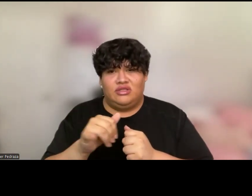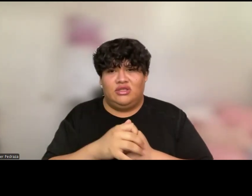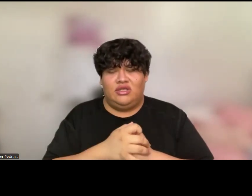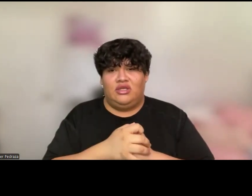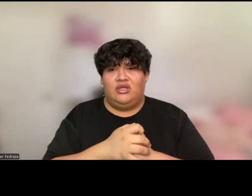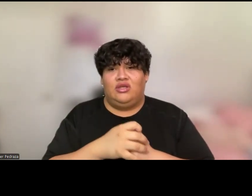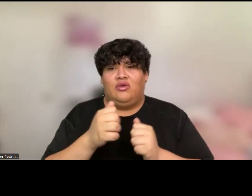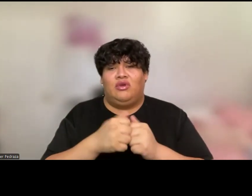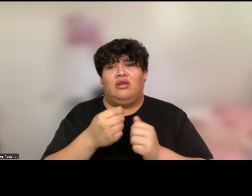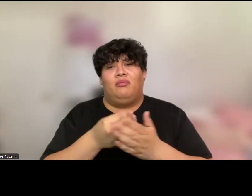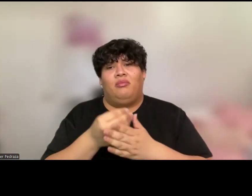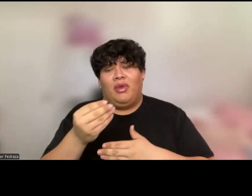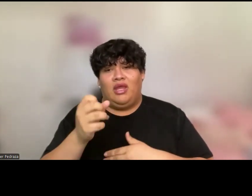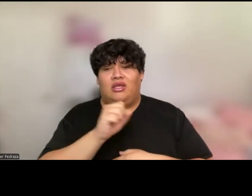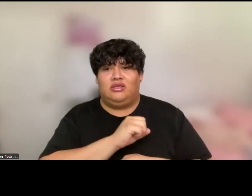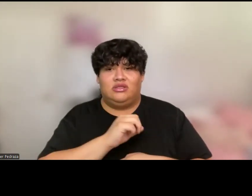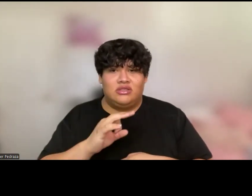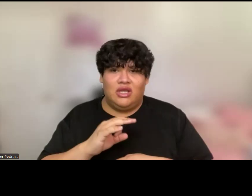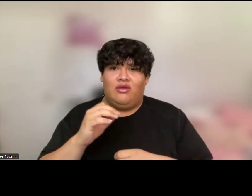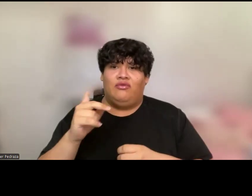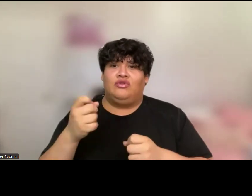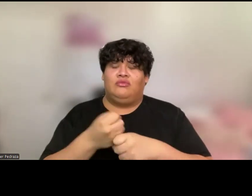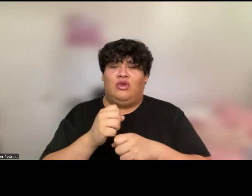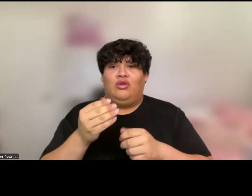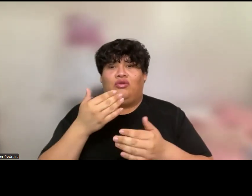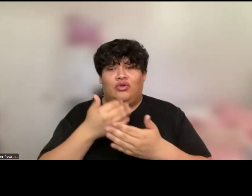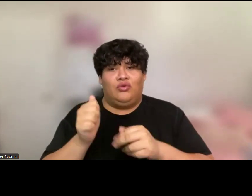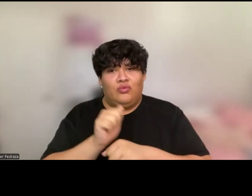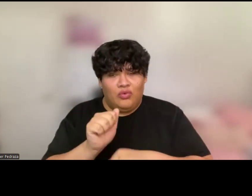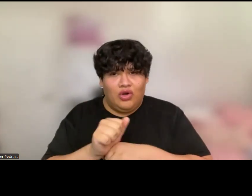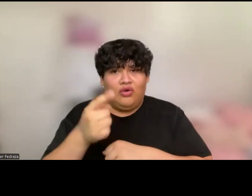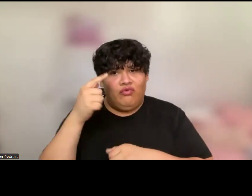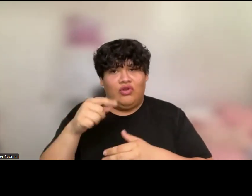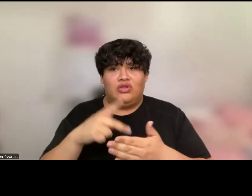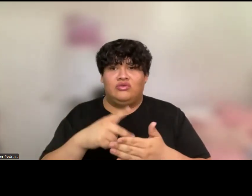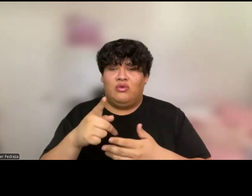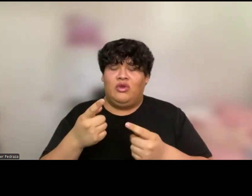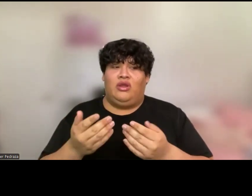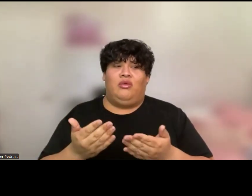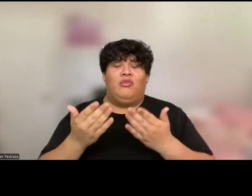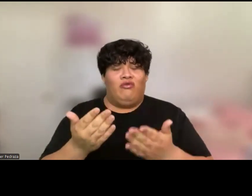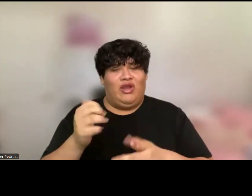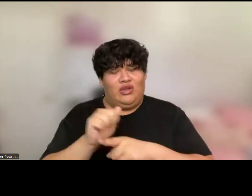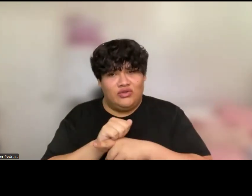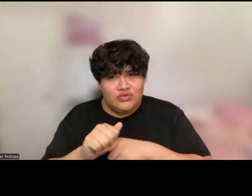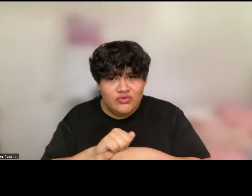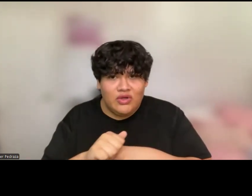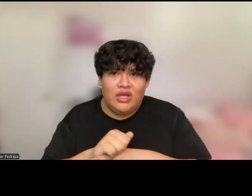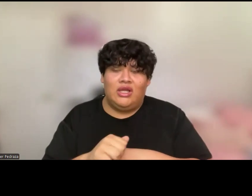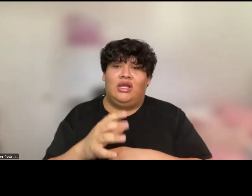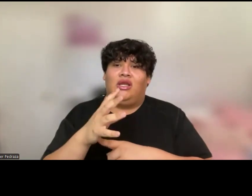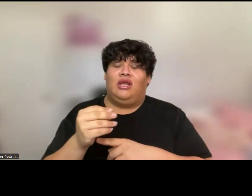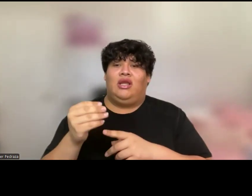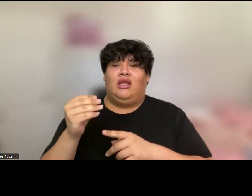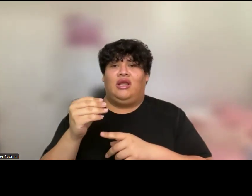staff and volunteers who commit incredible work to this program. We provide training and technical assistance, and